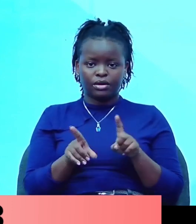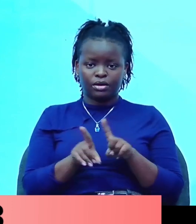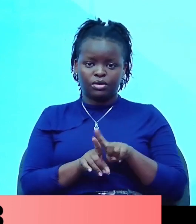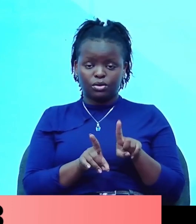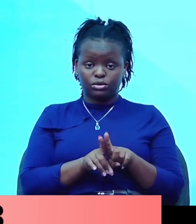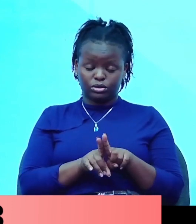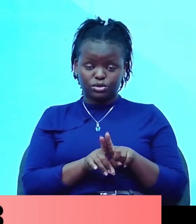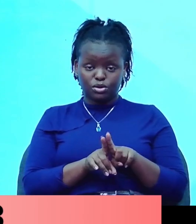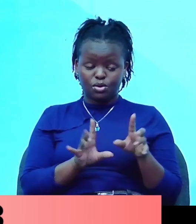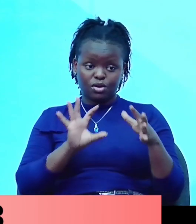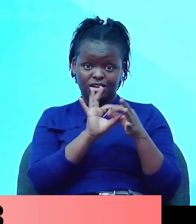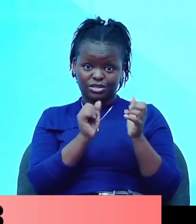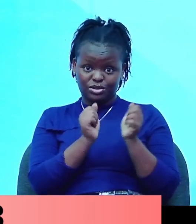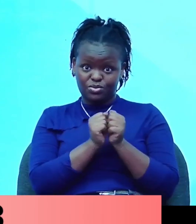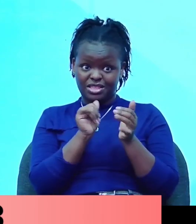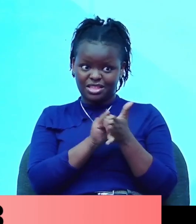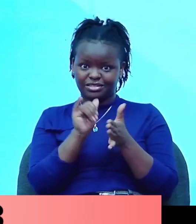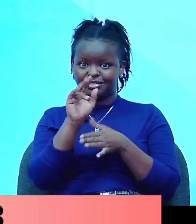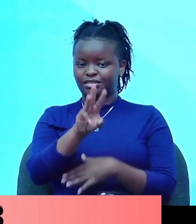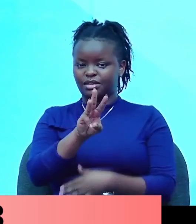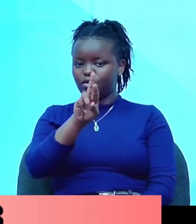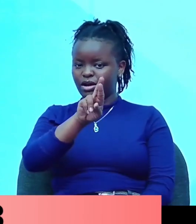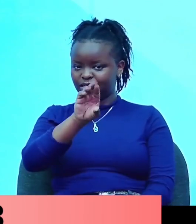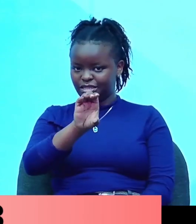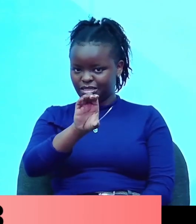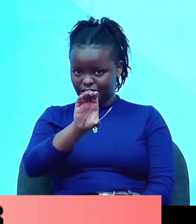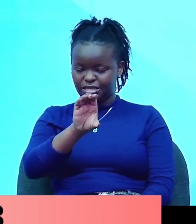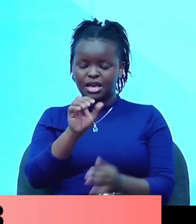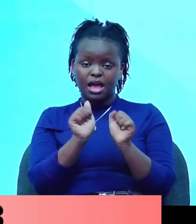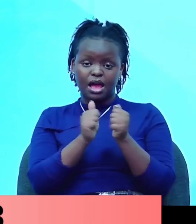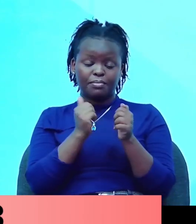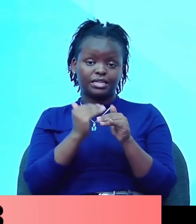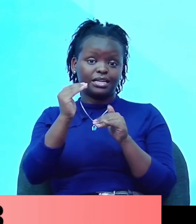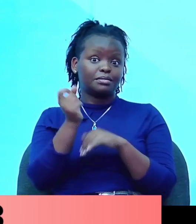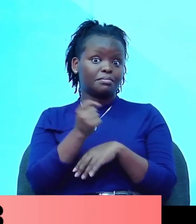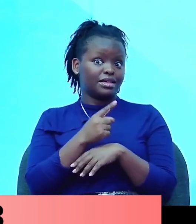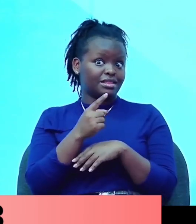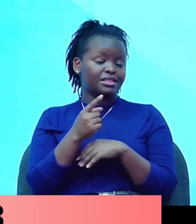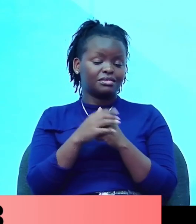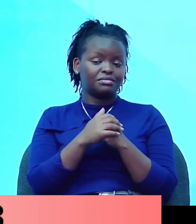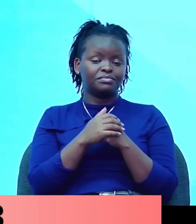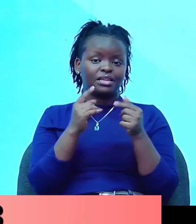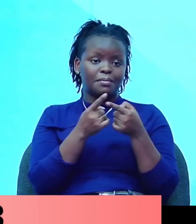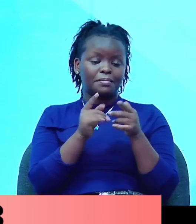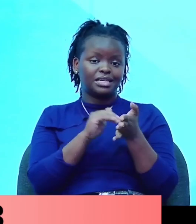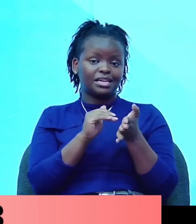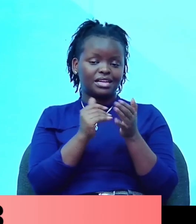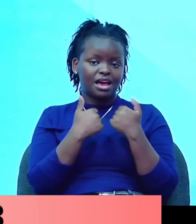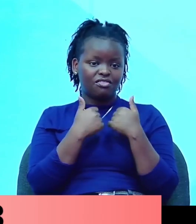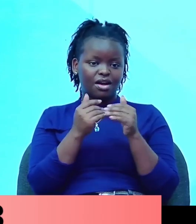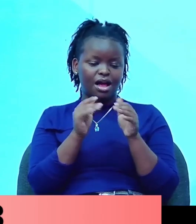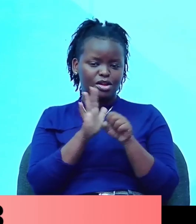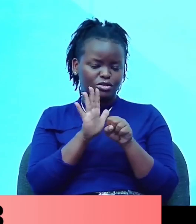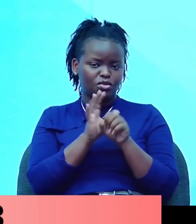that around the WRC 2026 that is happening in next month, that is. But then again, to just shed a lot of light on this one, I'm